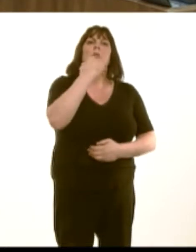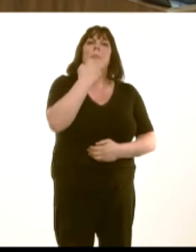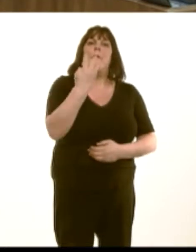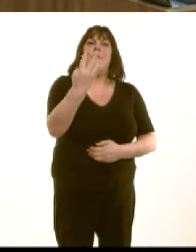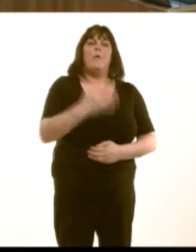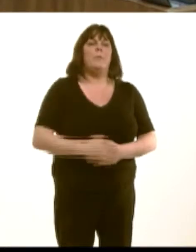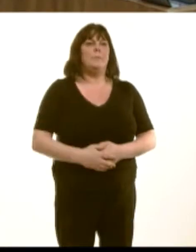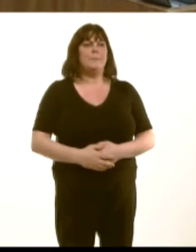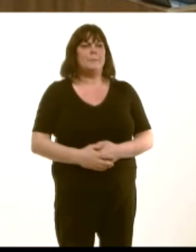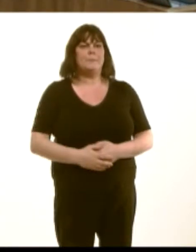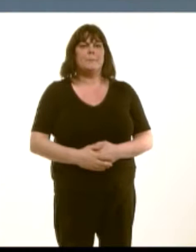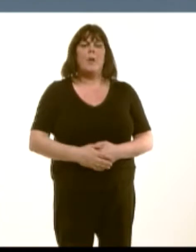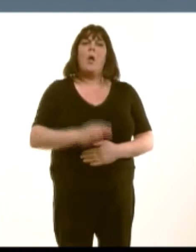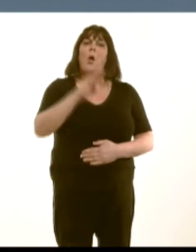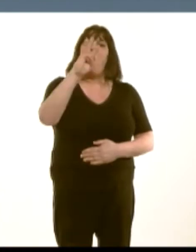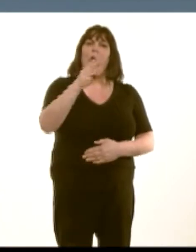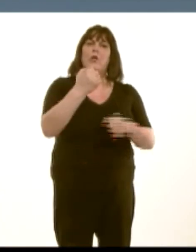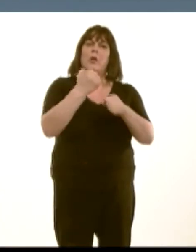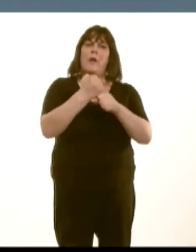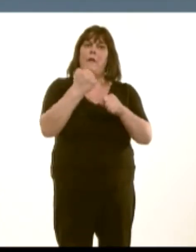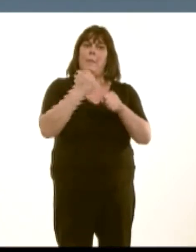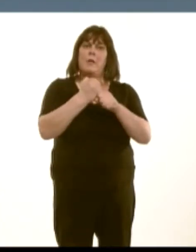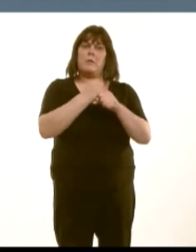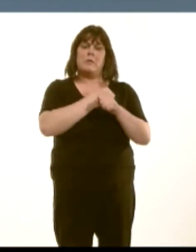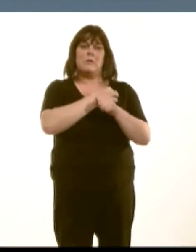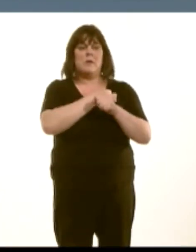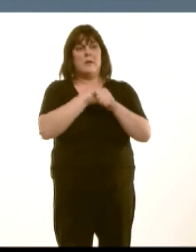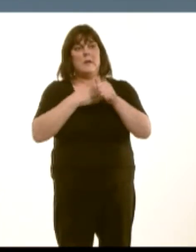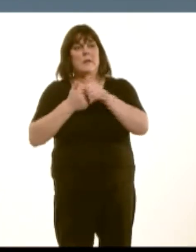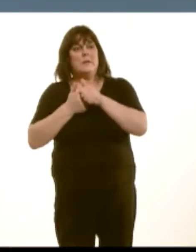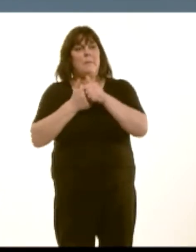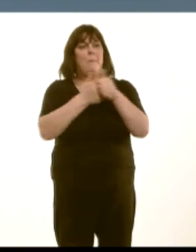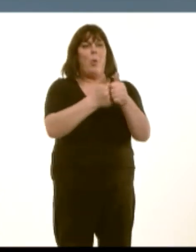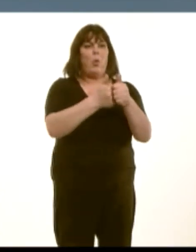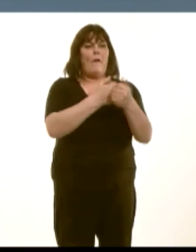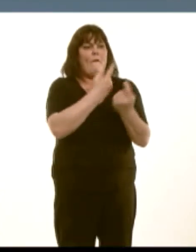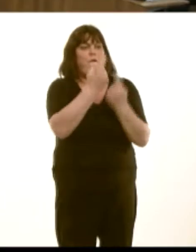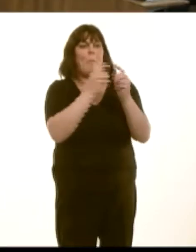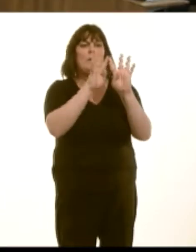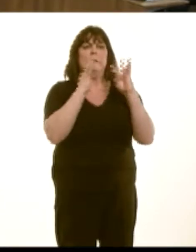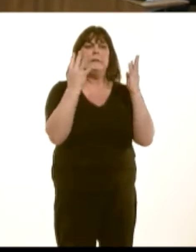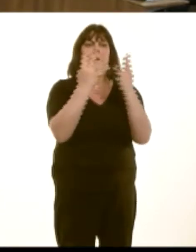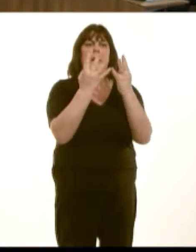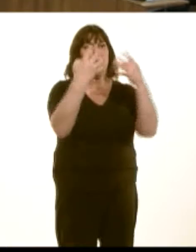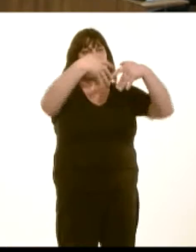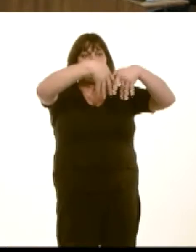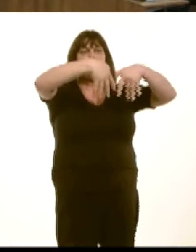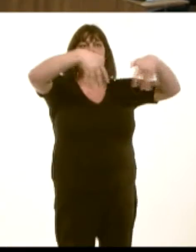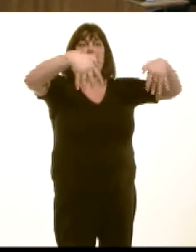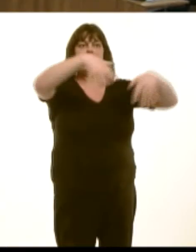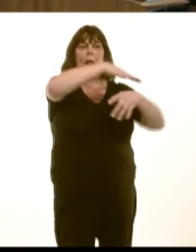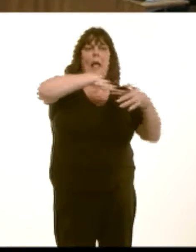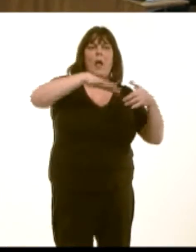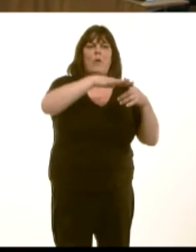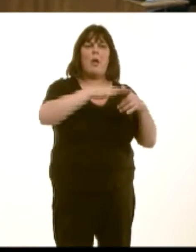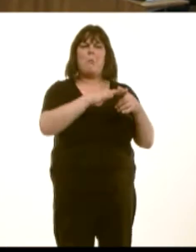the Welsh Government plan to support calls for a trial for safe standing at football stadia in Wales? Well, these are matters, of course, for DCMS